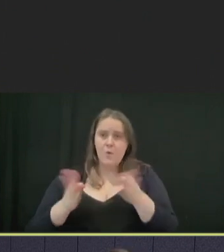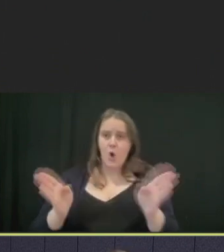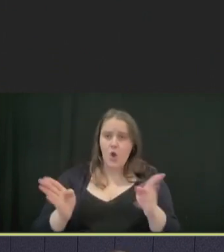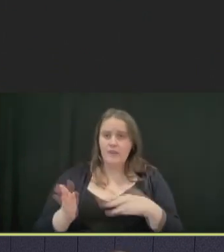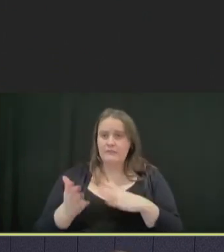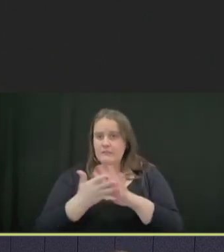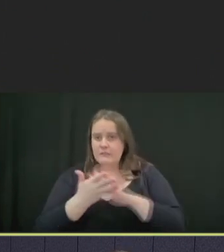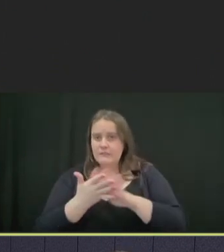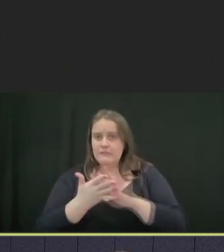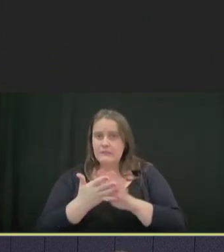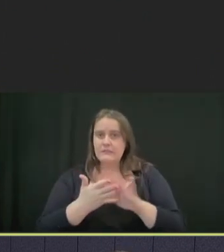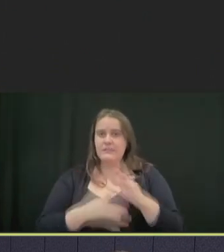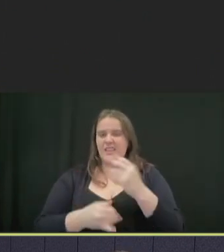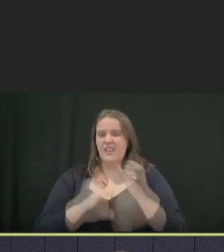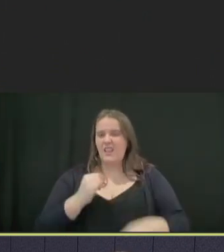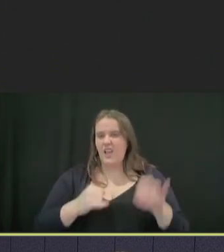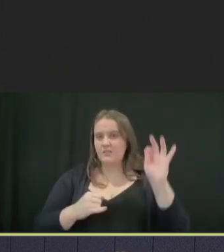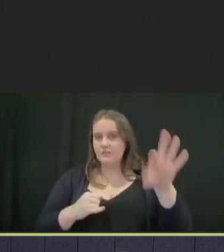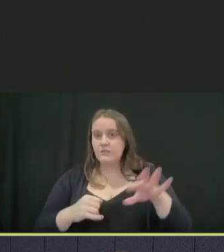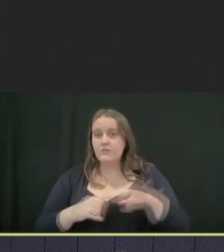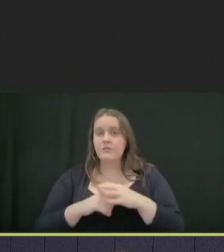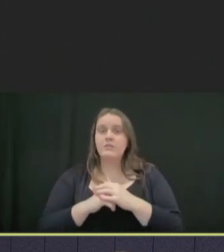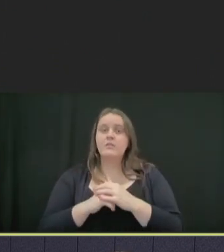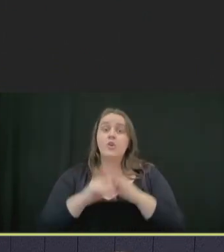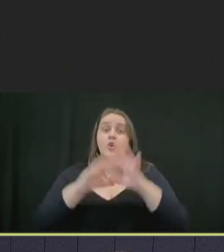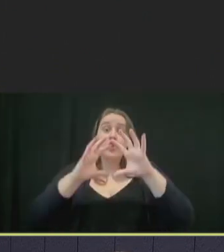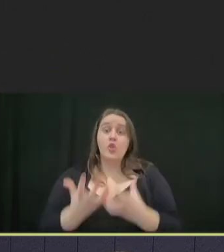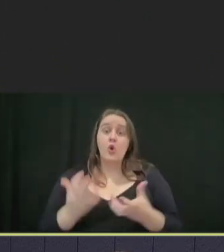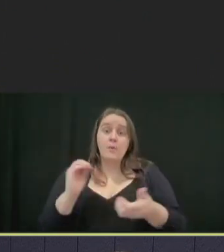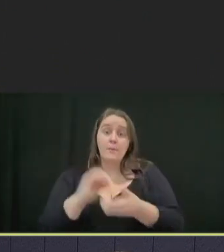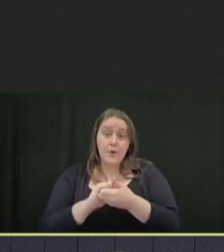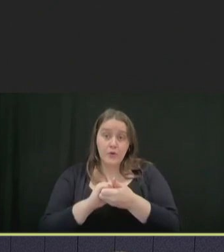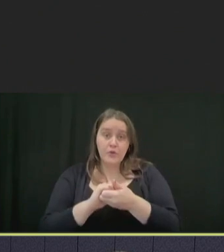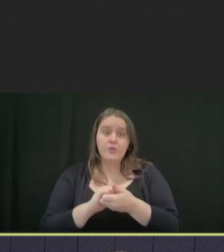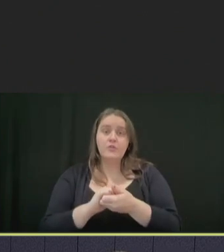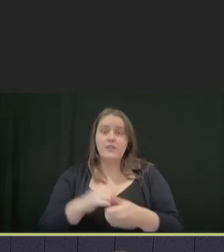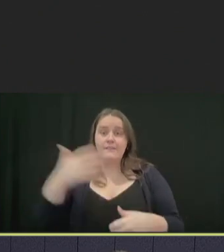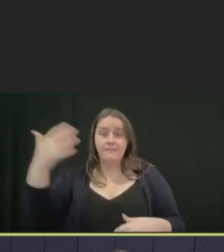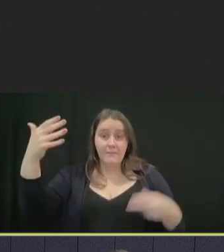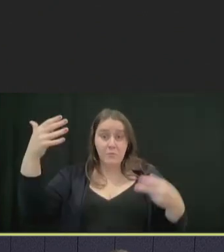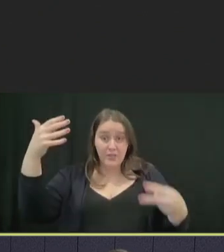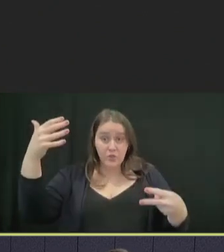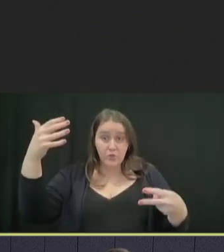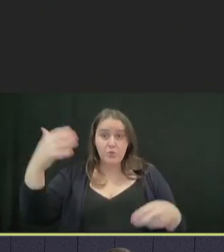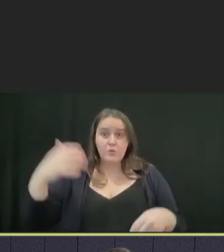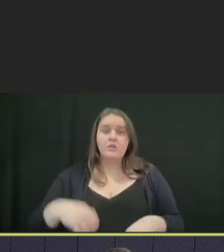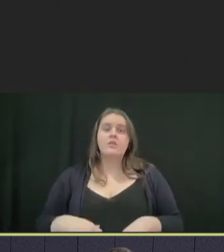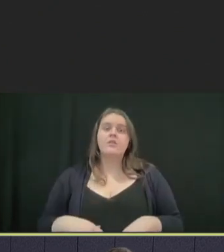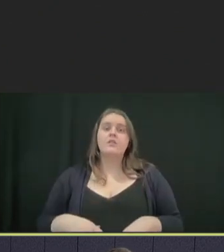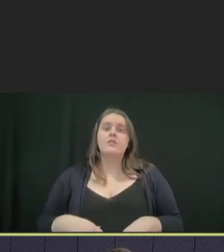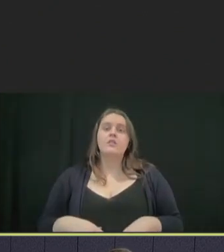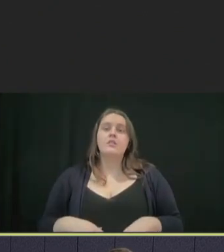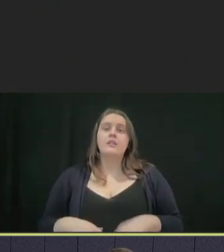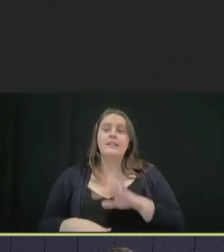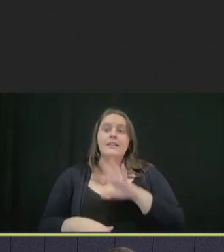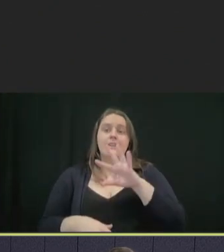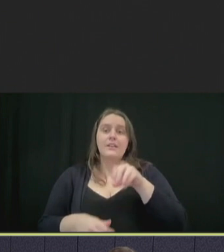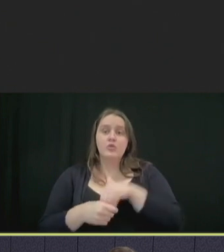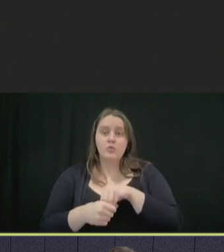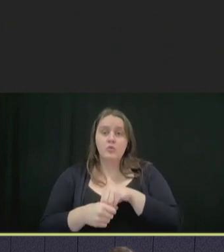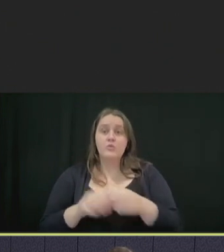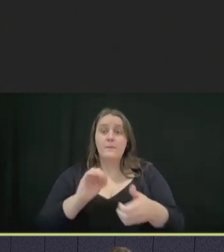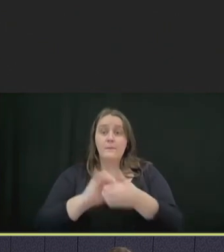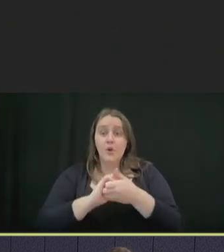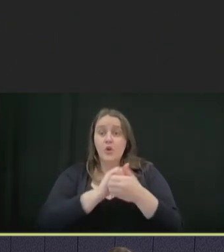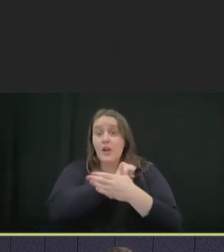sorry, last one is on global partners in 5.2 to ensure that also means partner countries, not